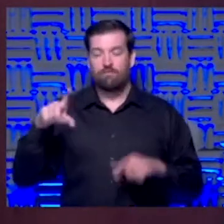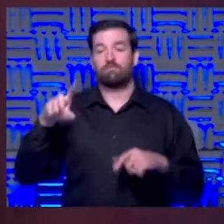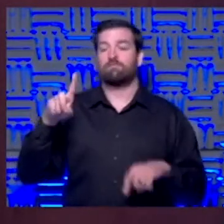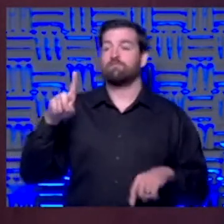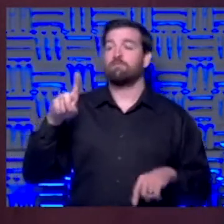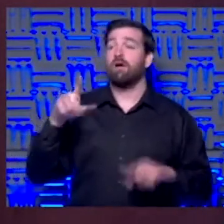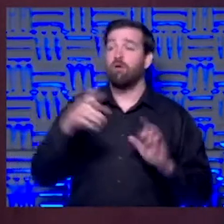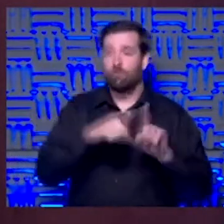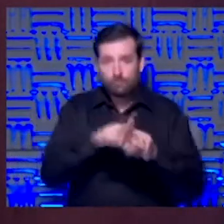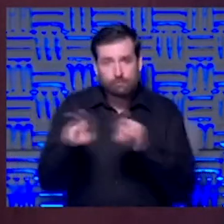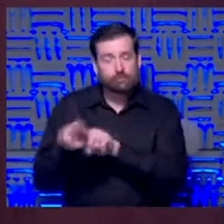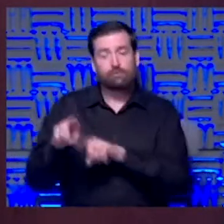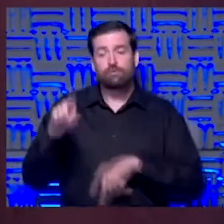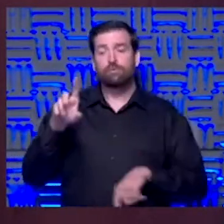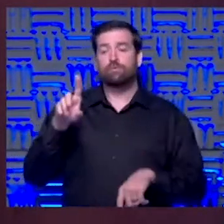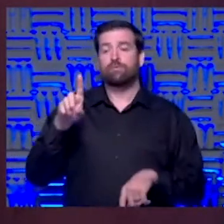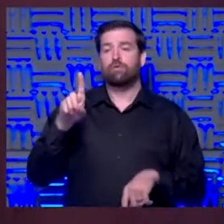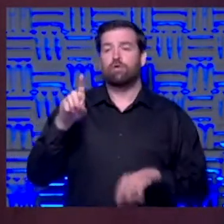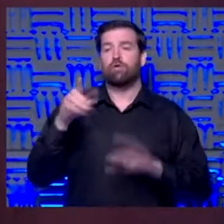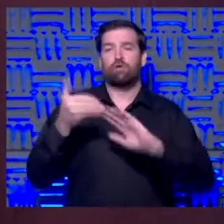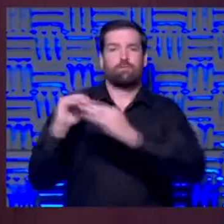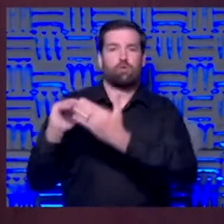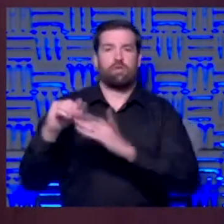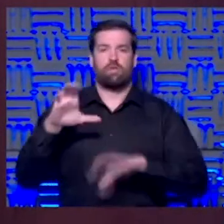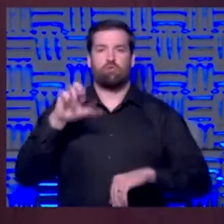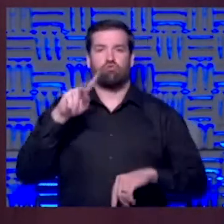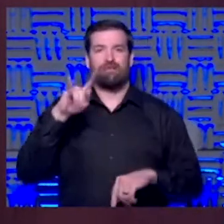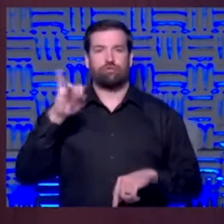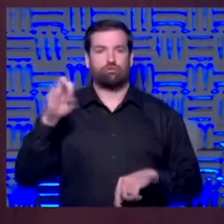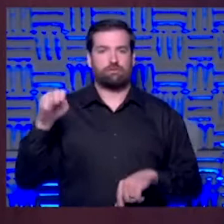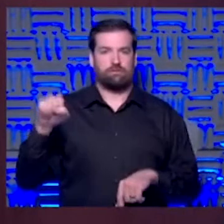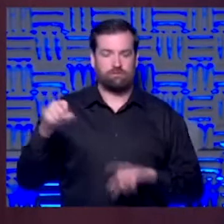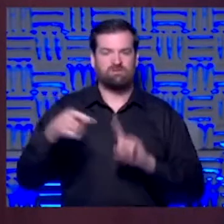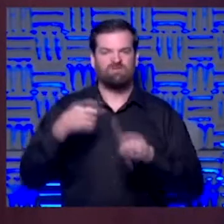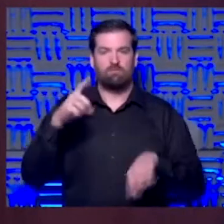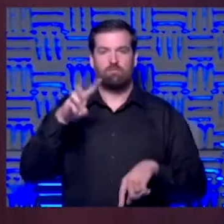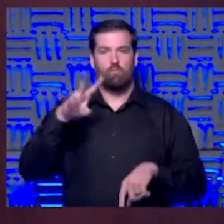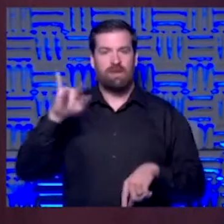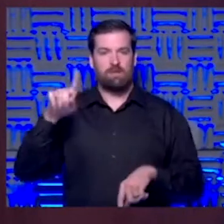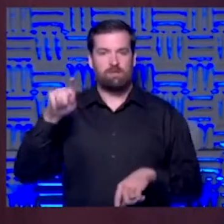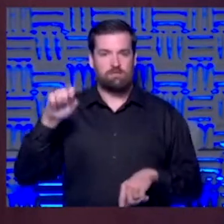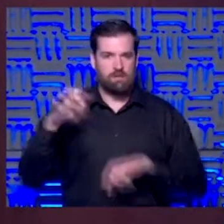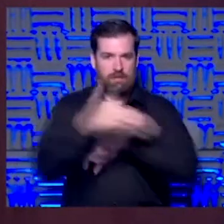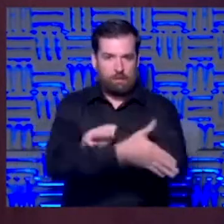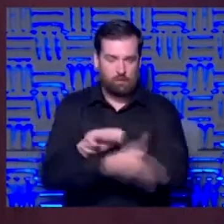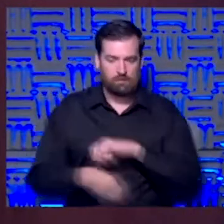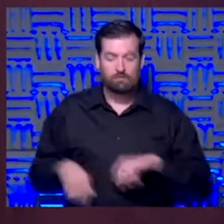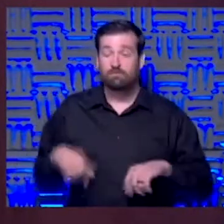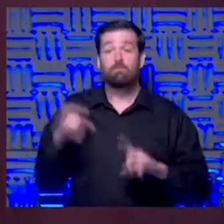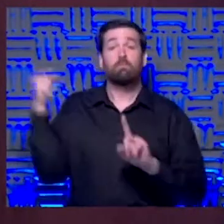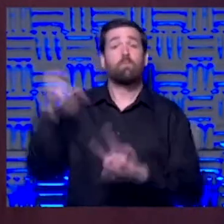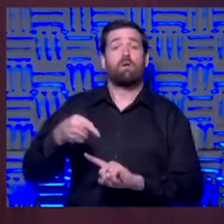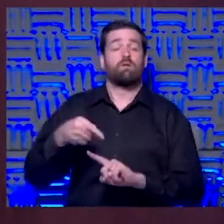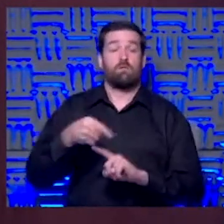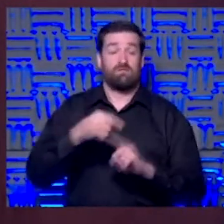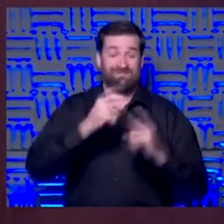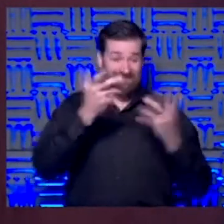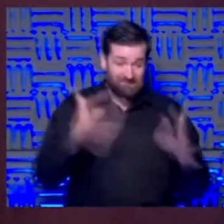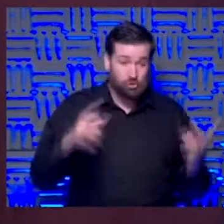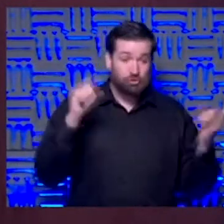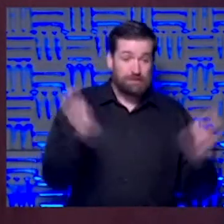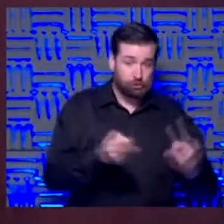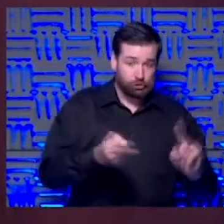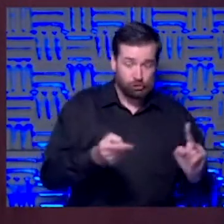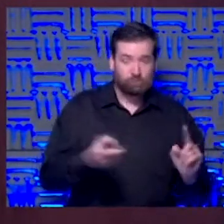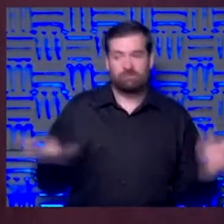with Wyandotte Community Corrections. And so the goal for Revive is to connect patients who have been injured from violence with